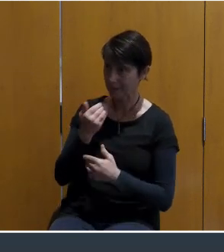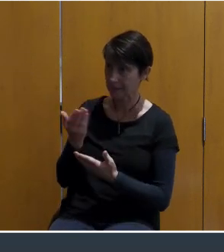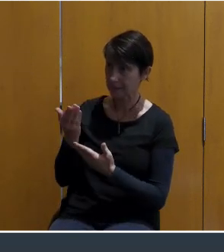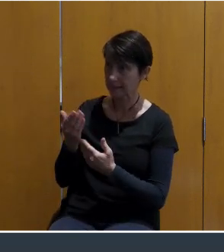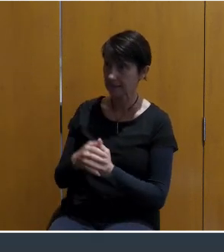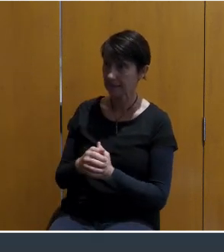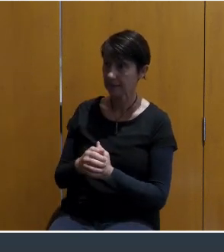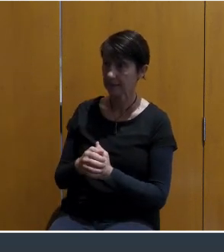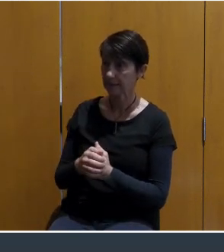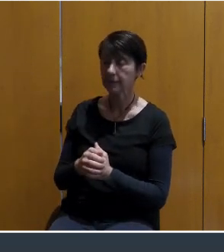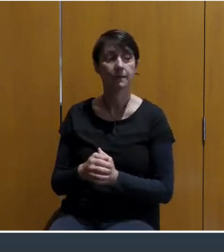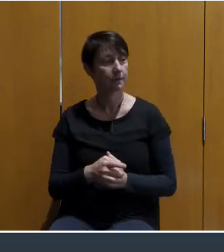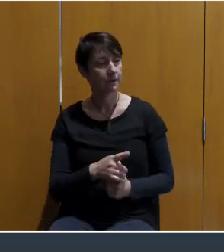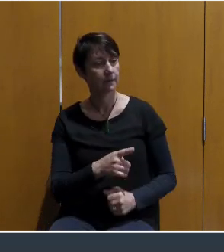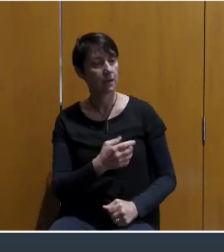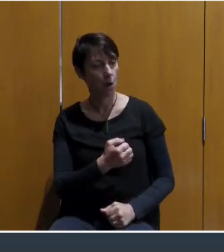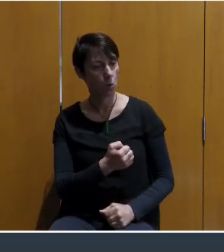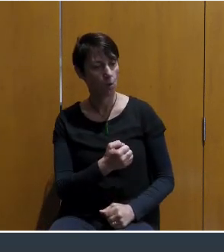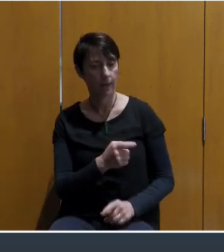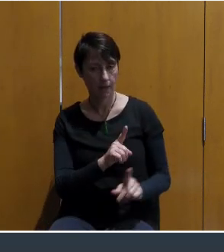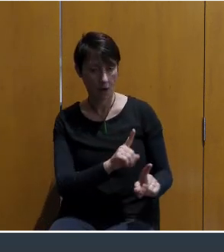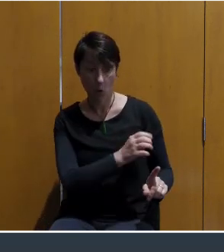Sorry, we'll just No, get that's the wording okay. of this Yep, right yep. before we move on.